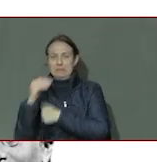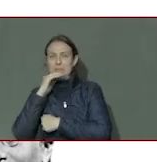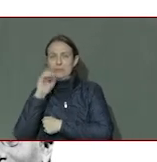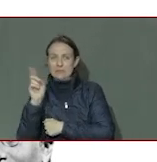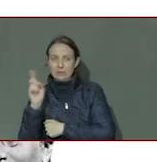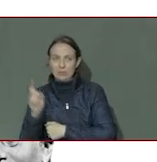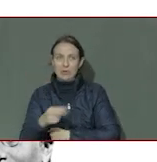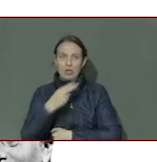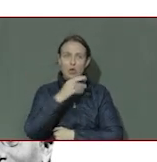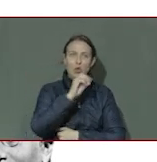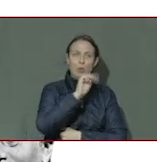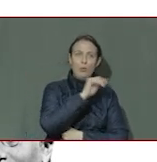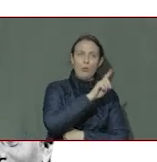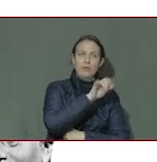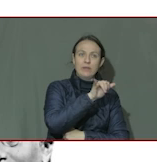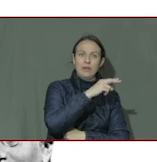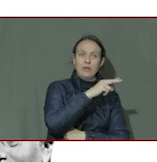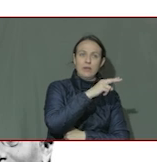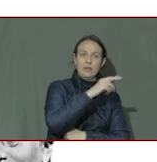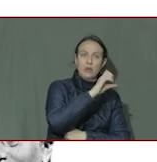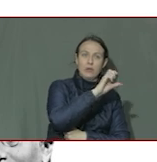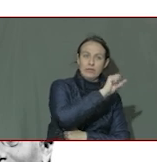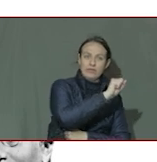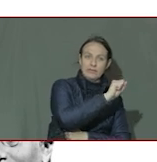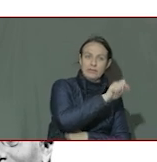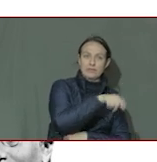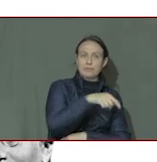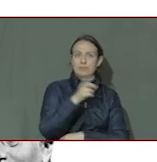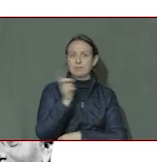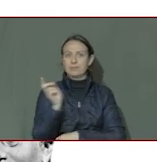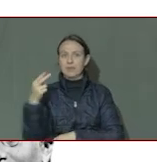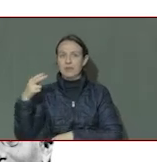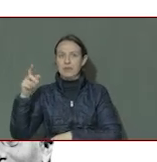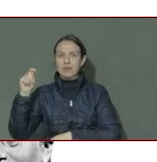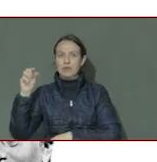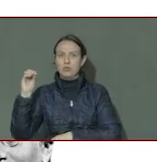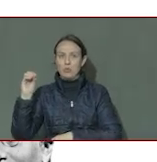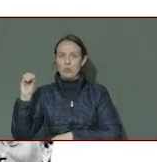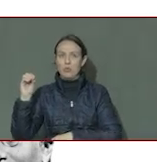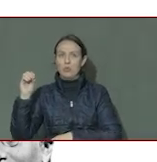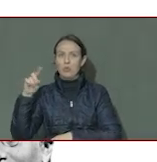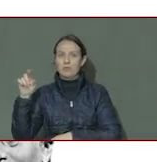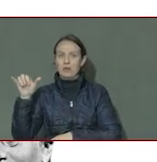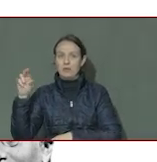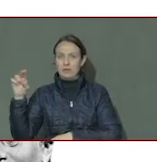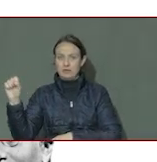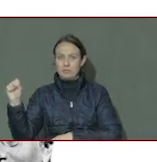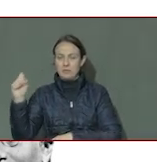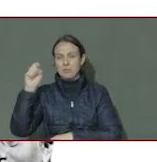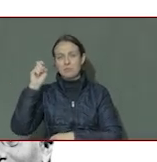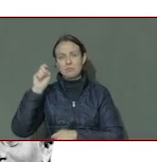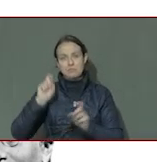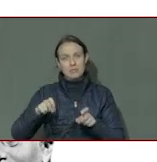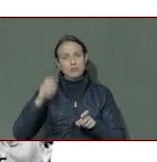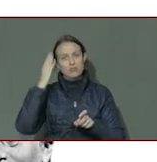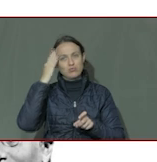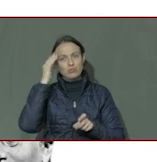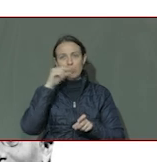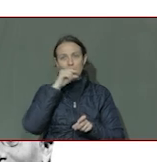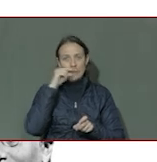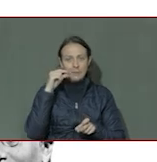use these words instead of this one. You must know if they say it is pure breeding, you must know it's homozygous. Ne? Same